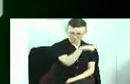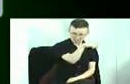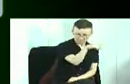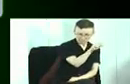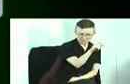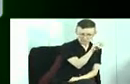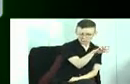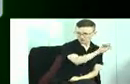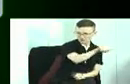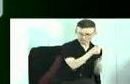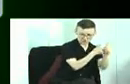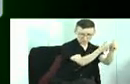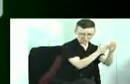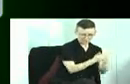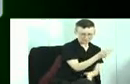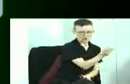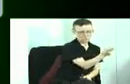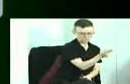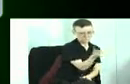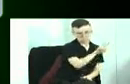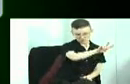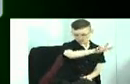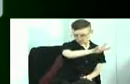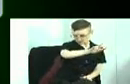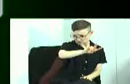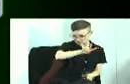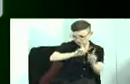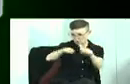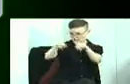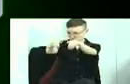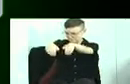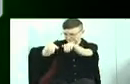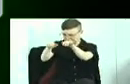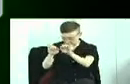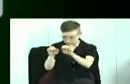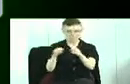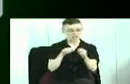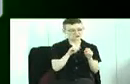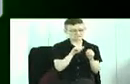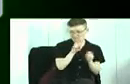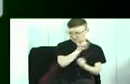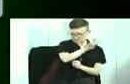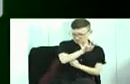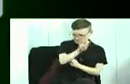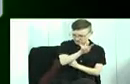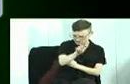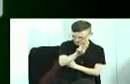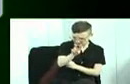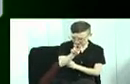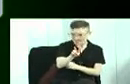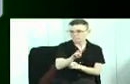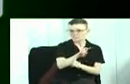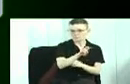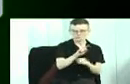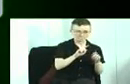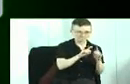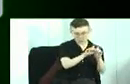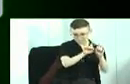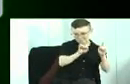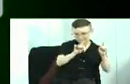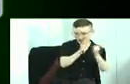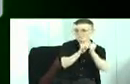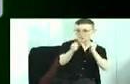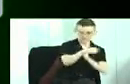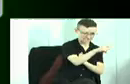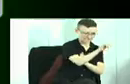other disciple started out toward the tomb. They were running side by side, but then the other disciple outran Peter and